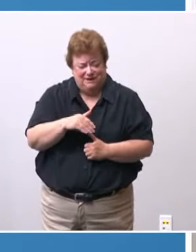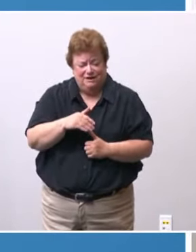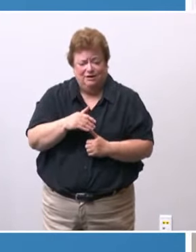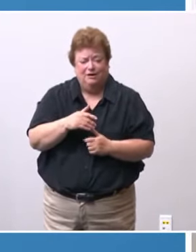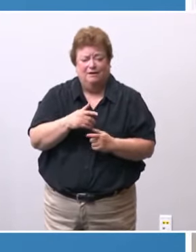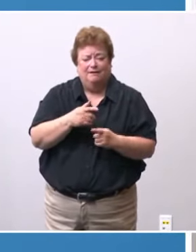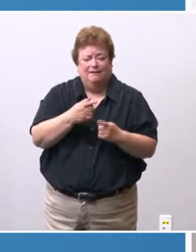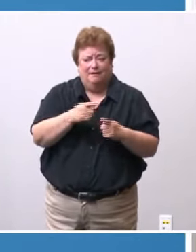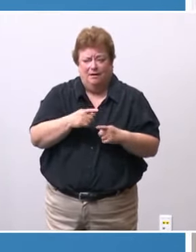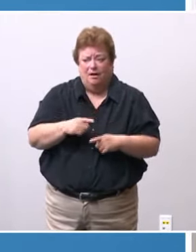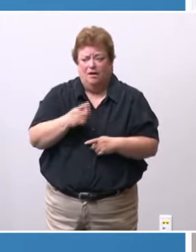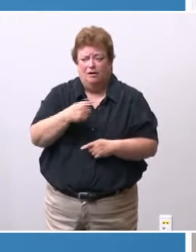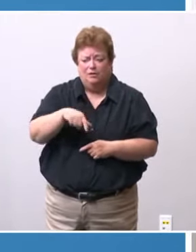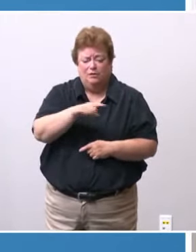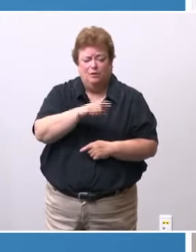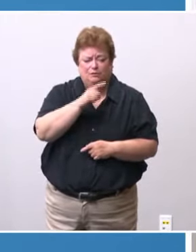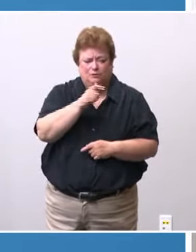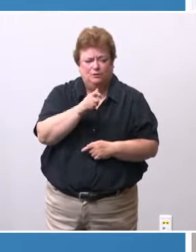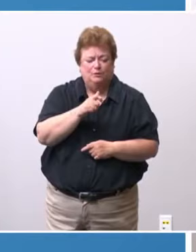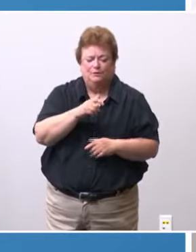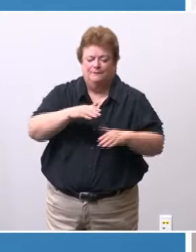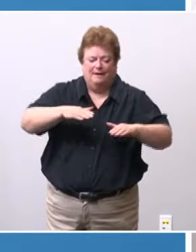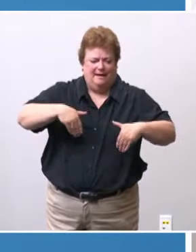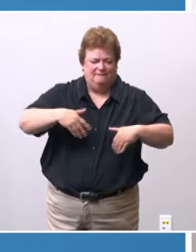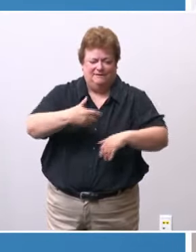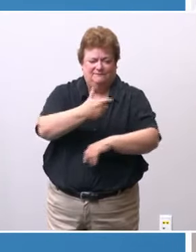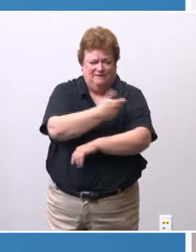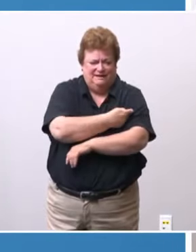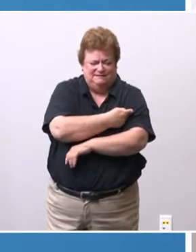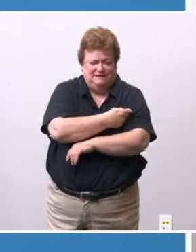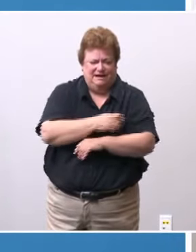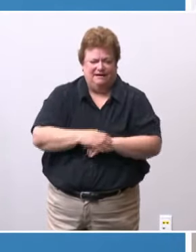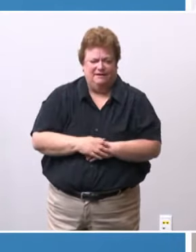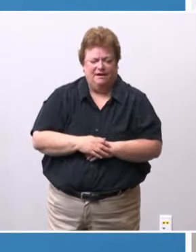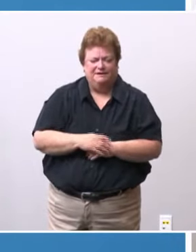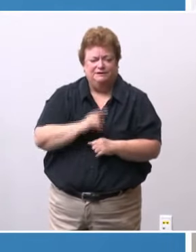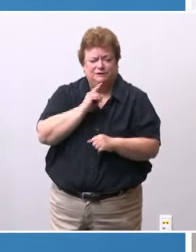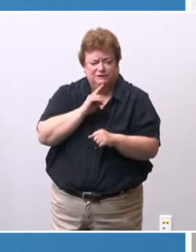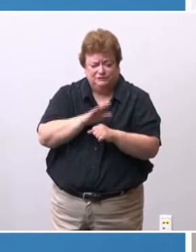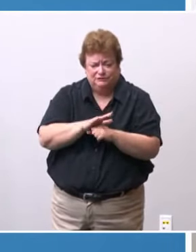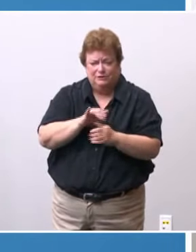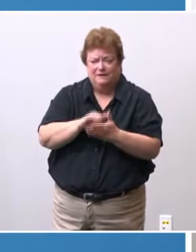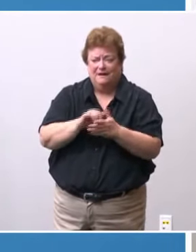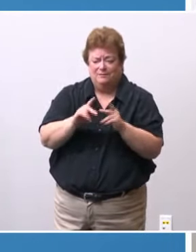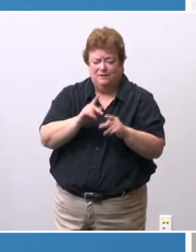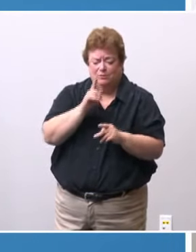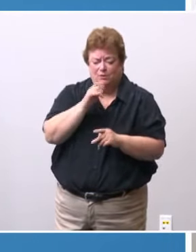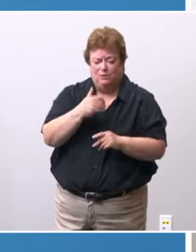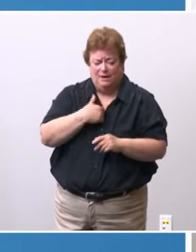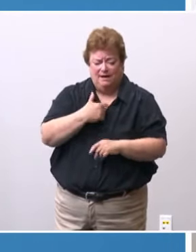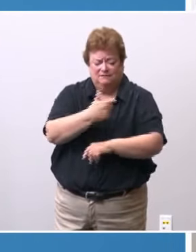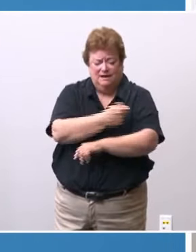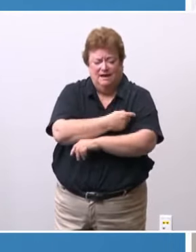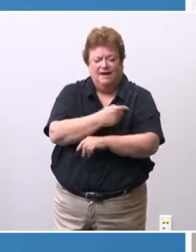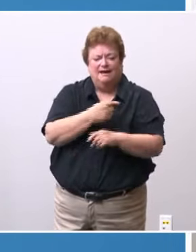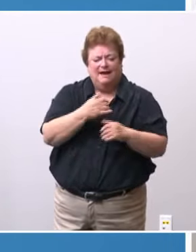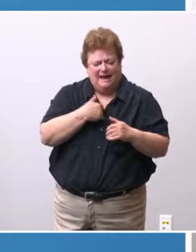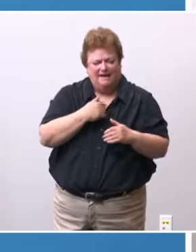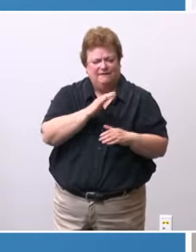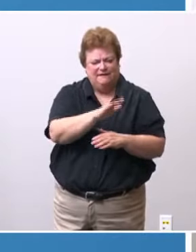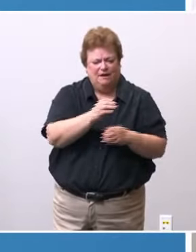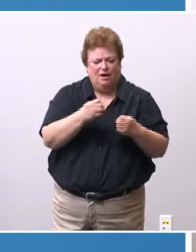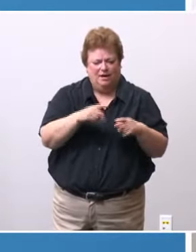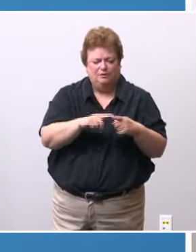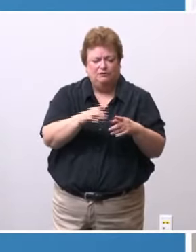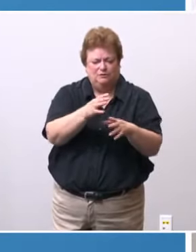Delta-driven surge are those who are unvaccinated. Ensuring people who are unvaccinated have ongoing opportunities to